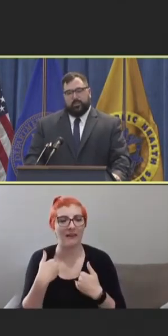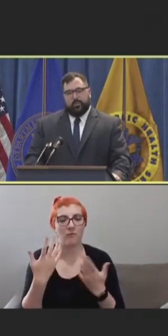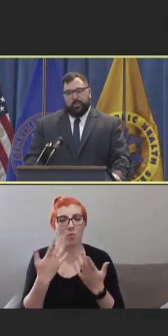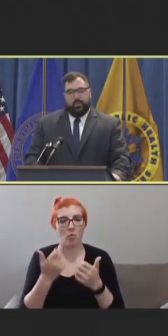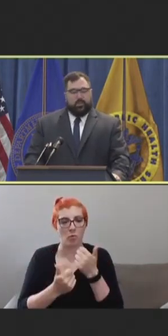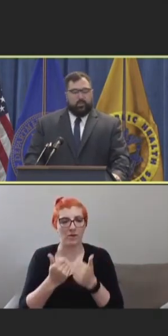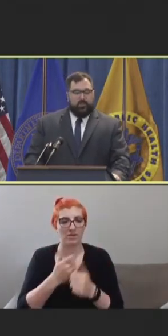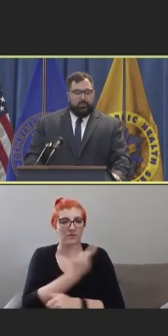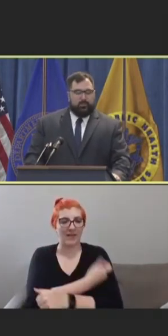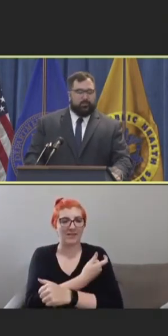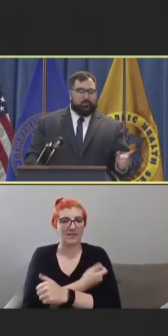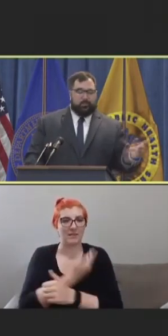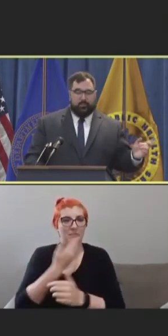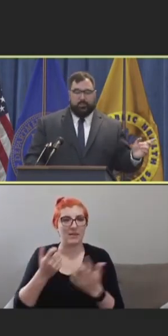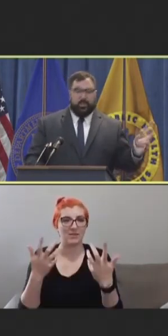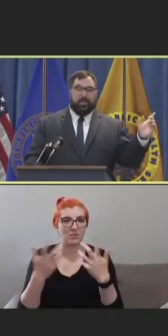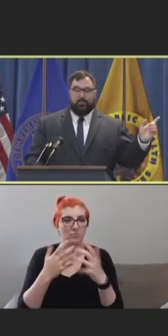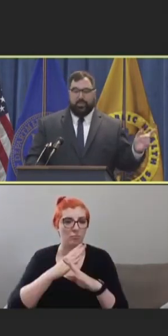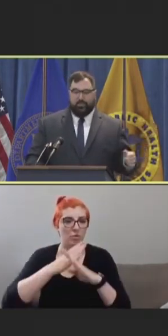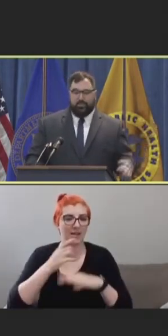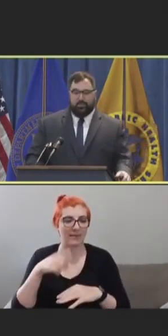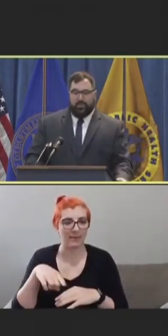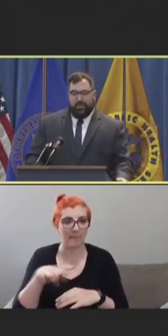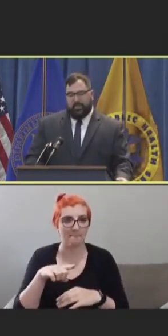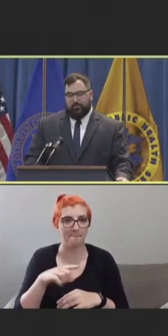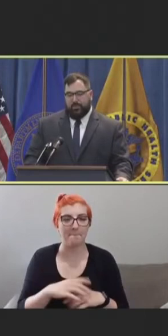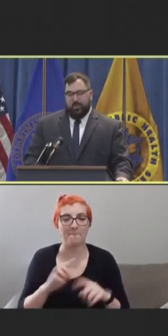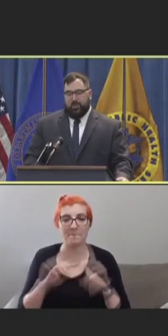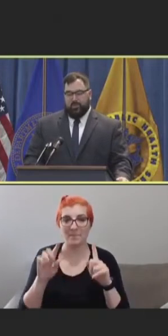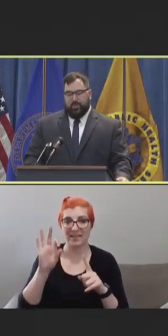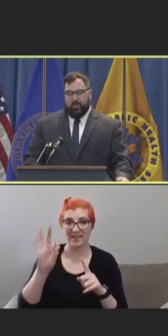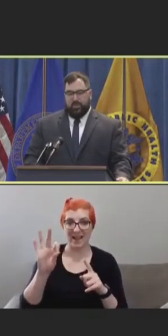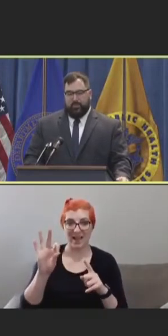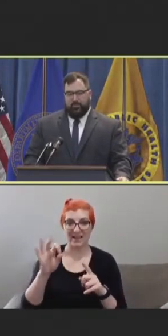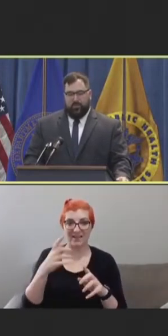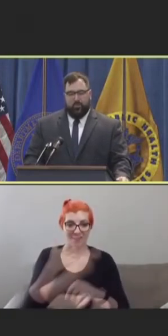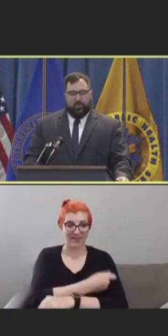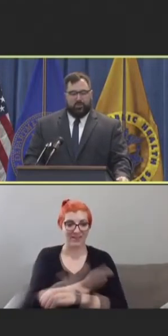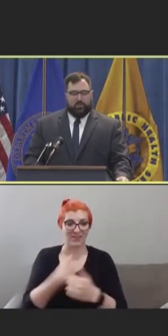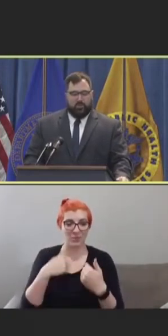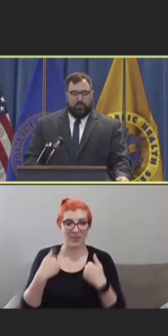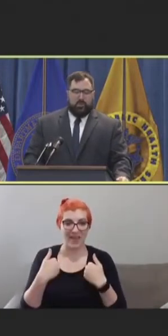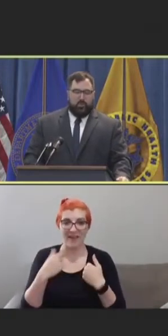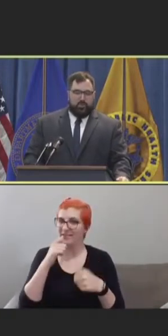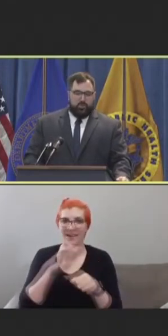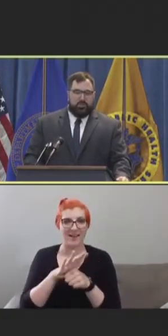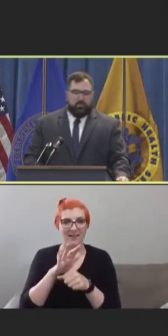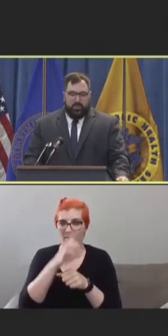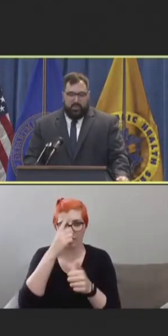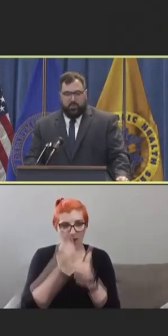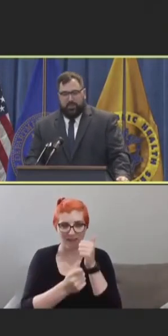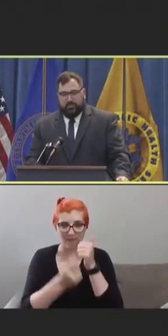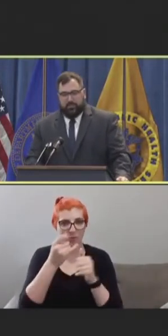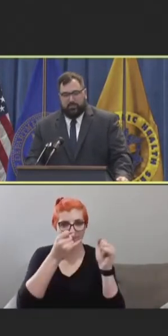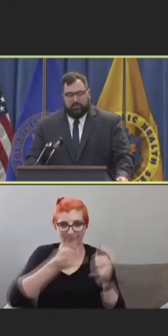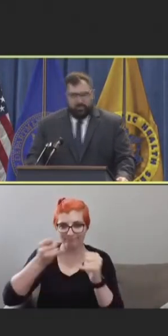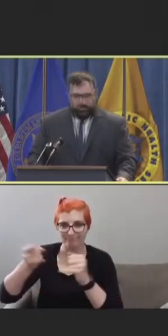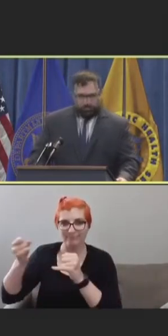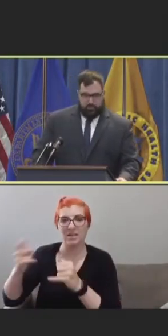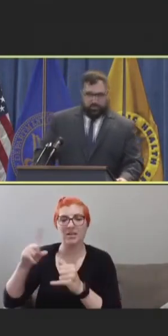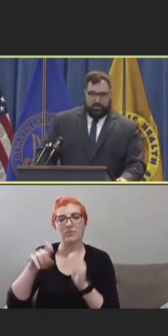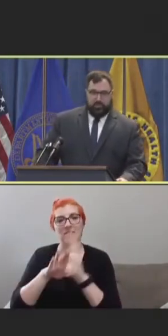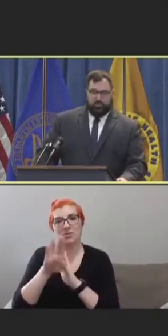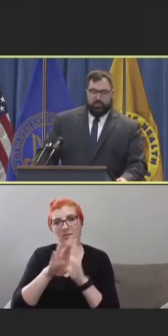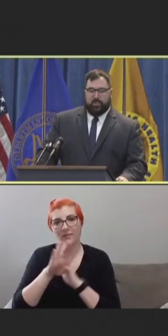protect them. But the 9 vaccines that we have aren't going to be enough for everyone. And so we do need to develop new vaccines. And like